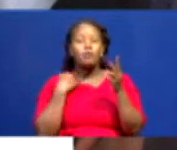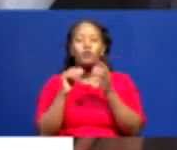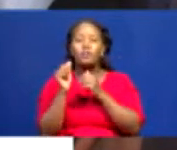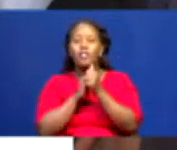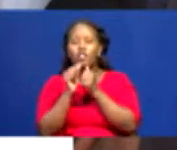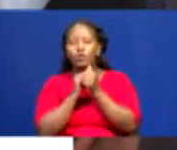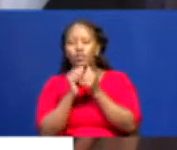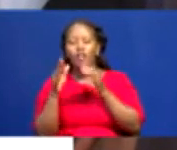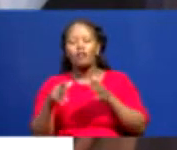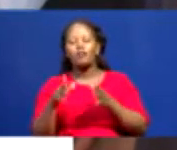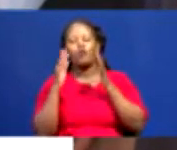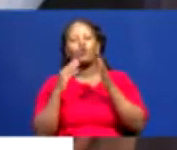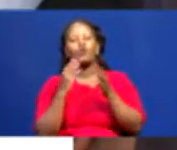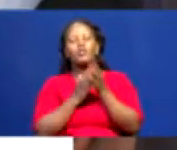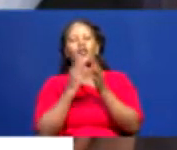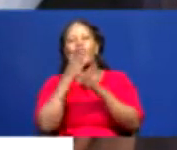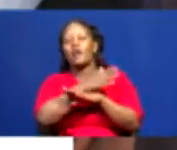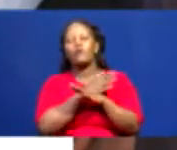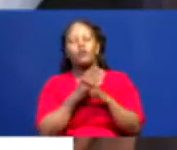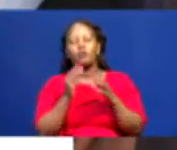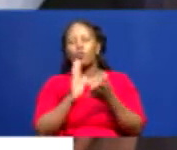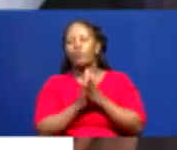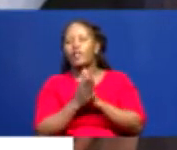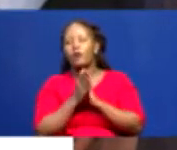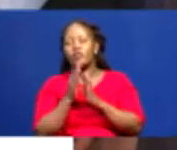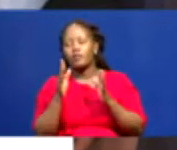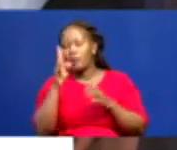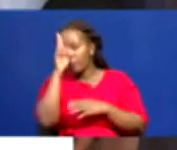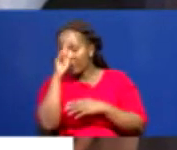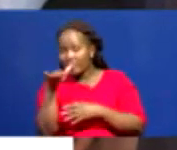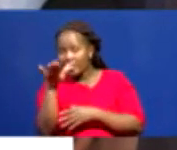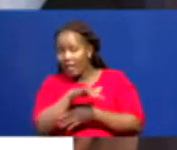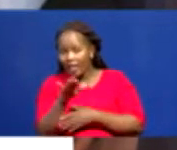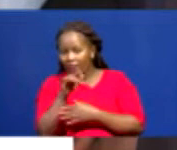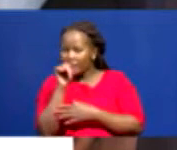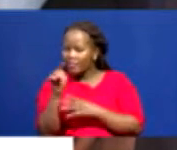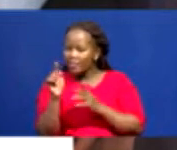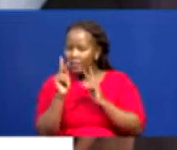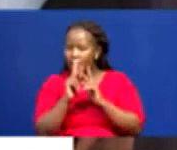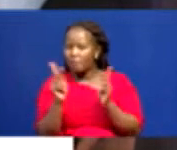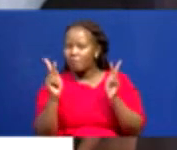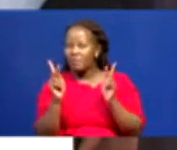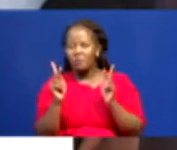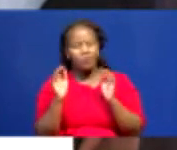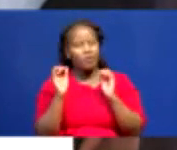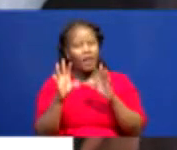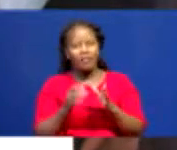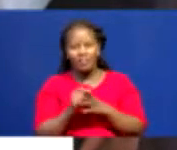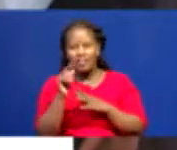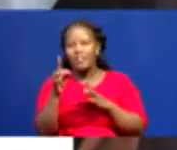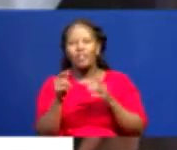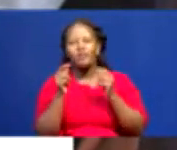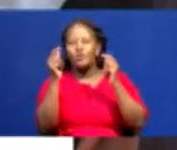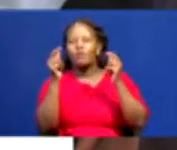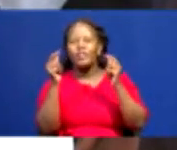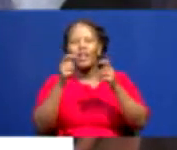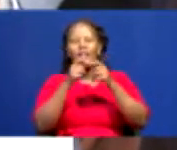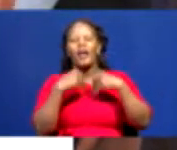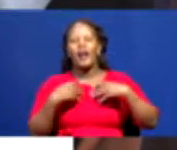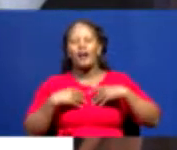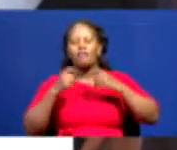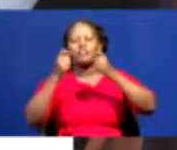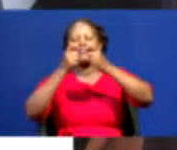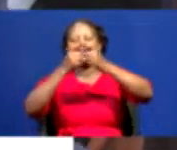highway with no police around. That is not a peaceful protest. They are not protesting. There are no placards. There are no